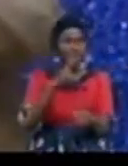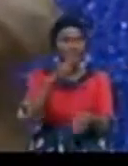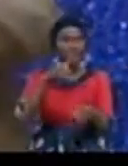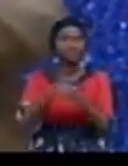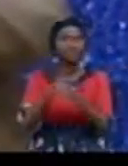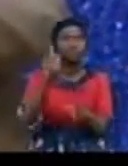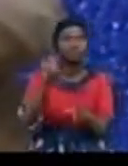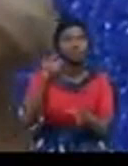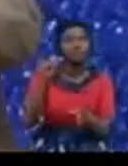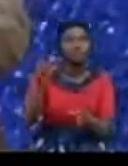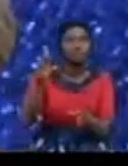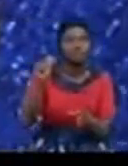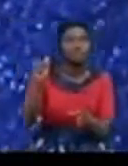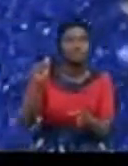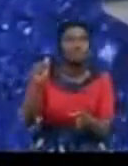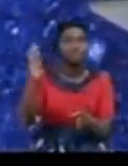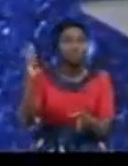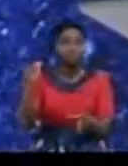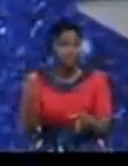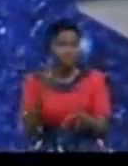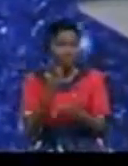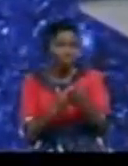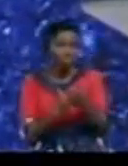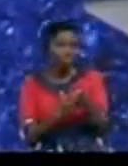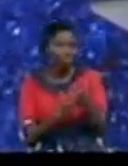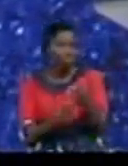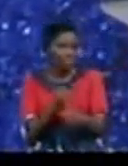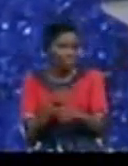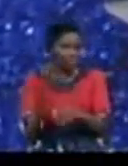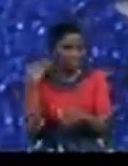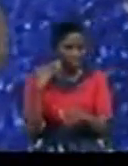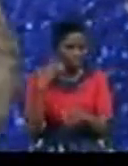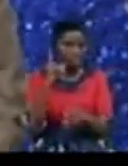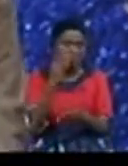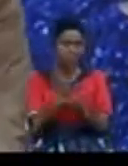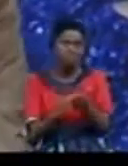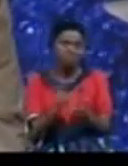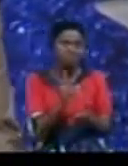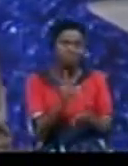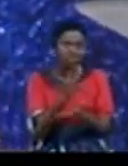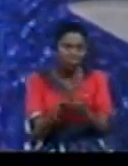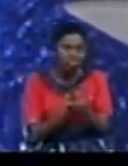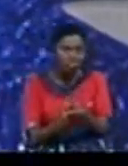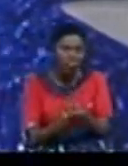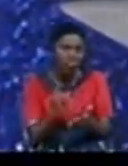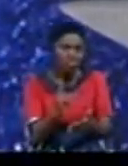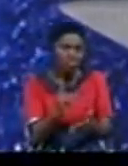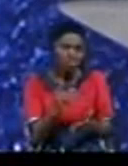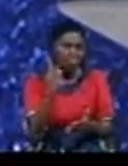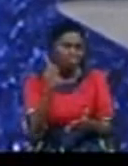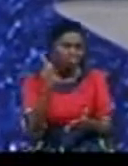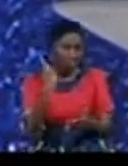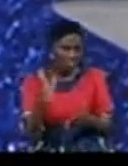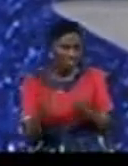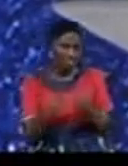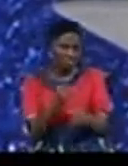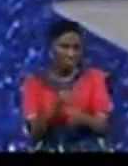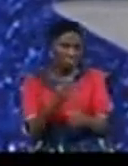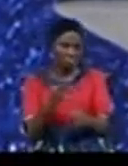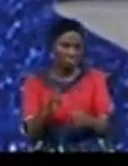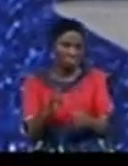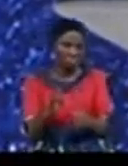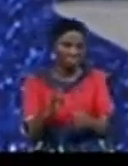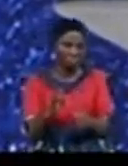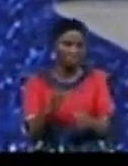was, somebody, I think 23 years of age, he'll be crawling on the ground. He had a